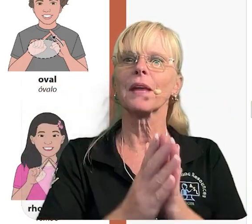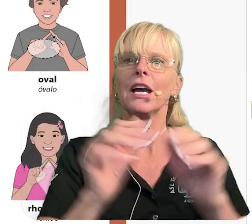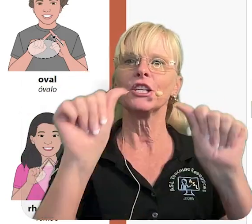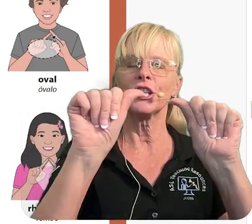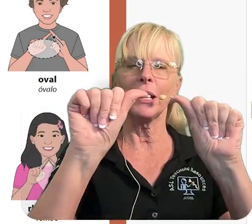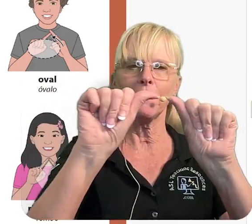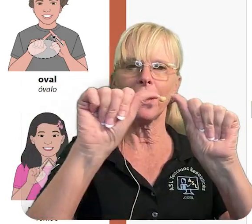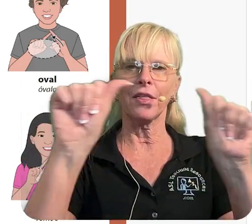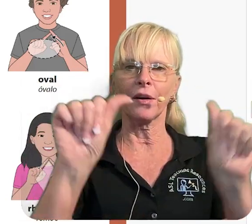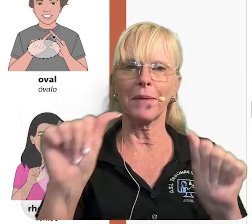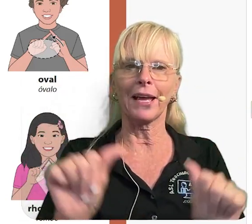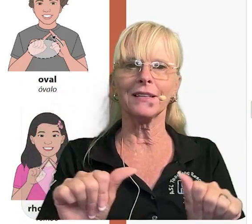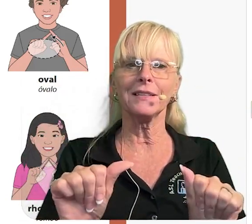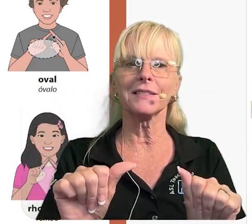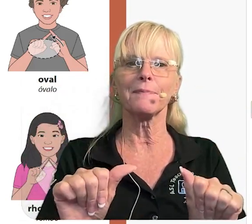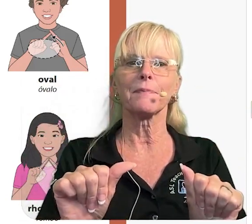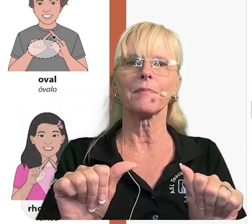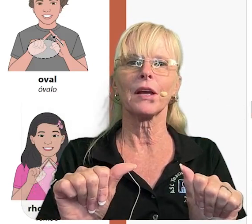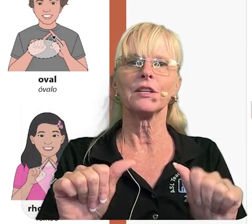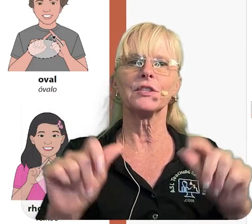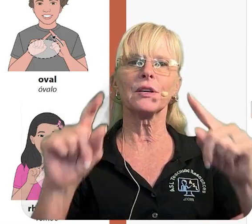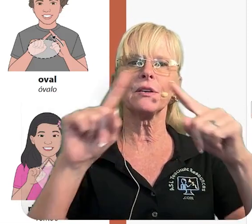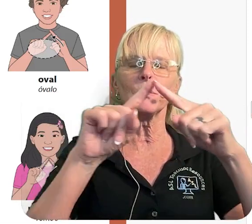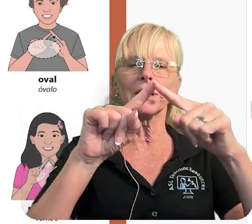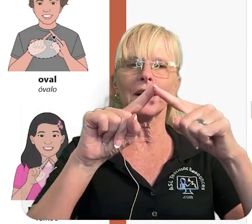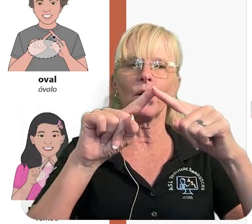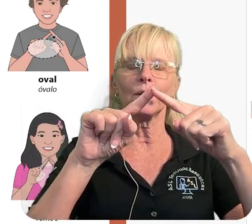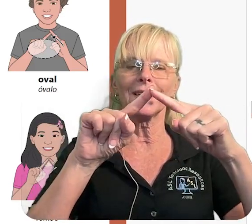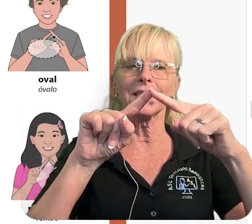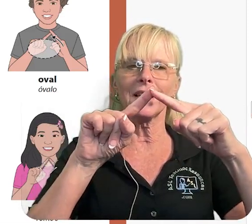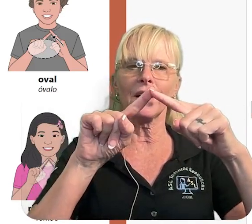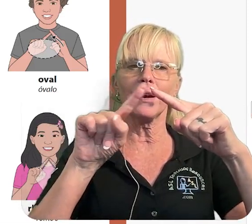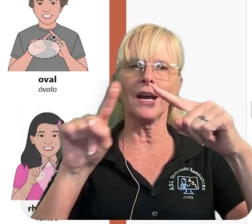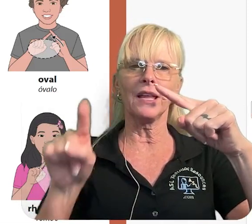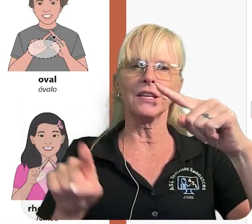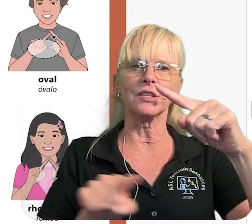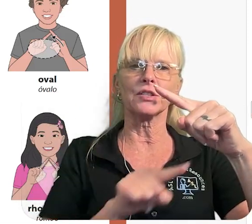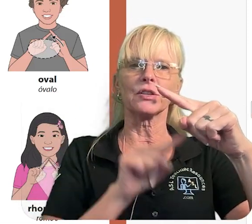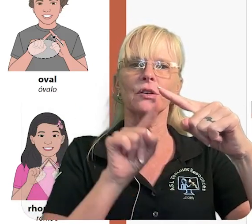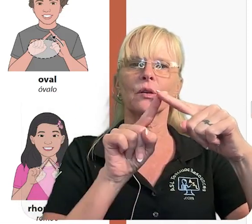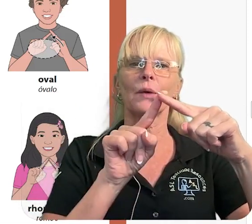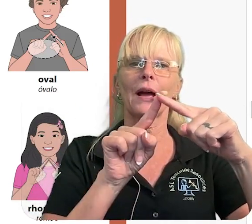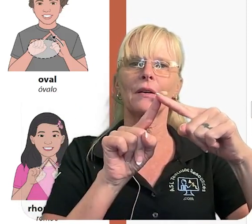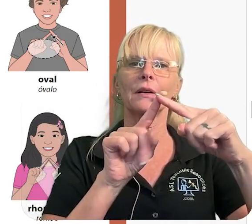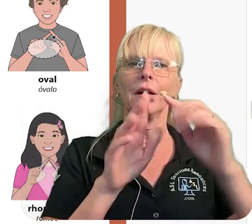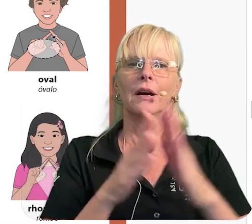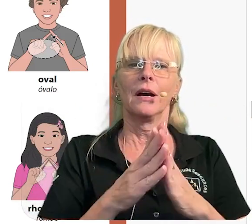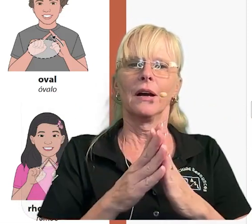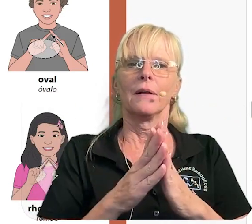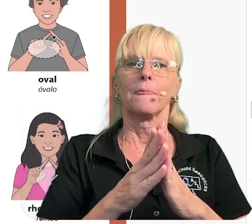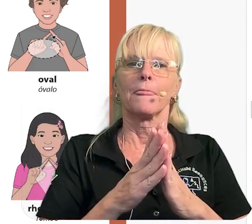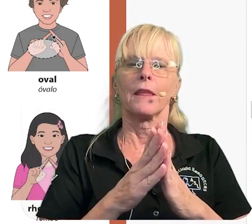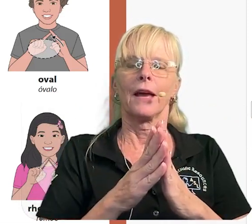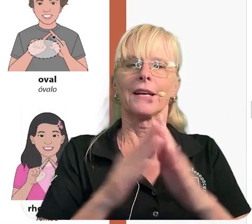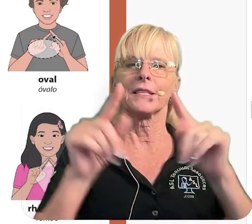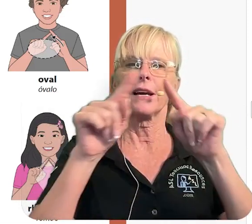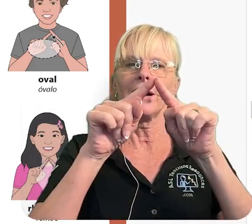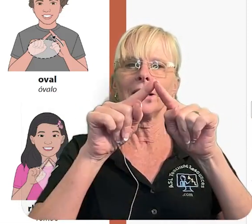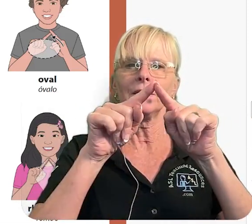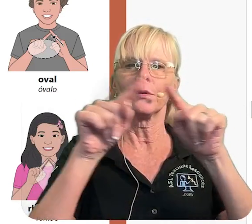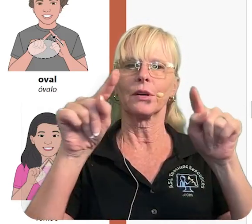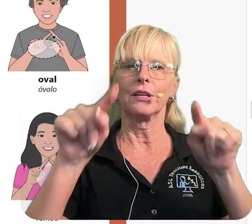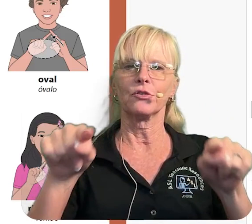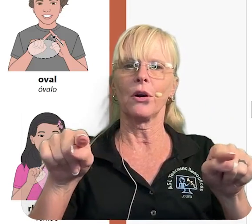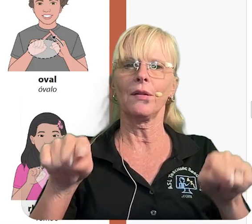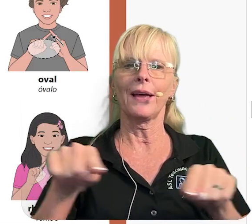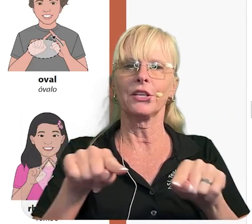Match. Shape, thumb hands. Circle, we're going to hold this there and then just circle around.